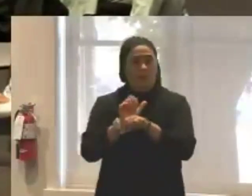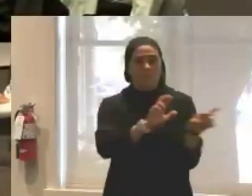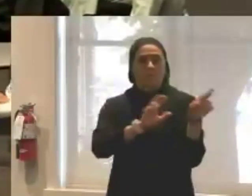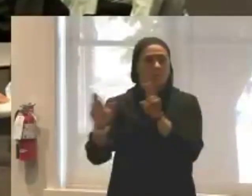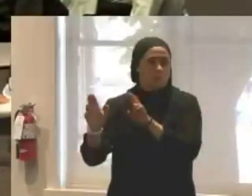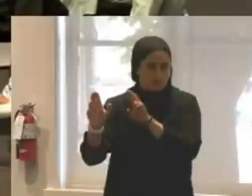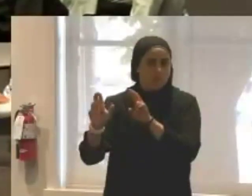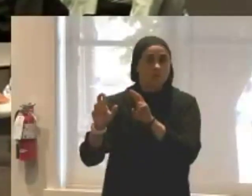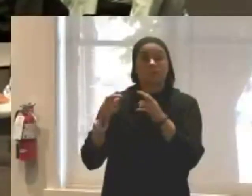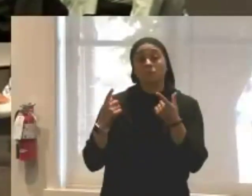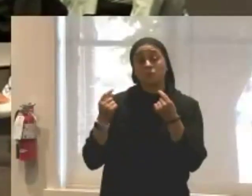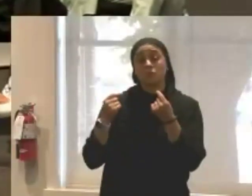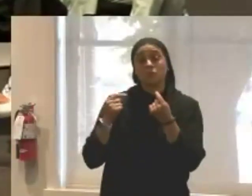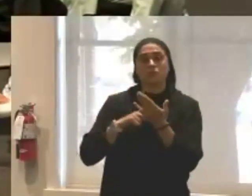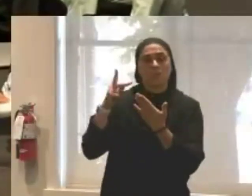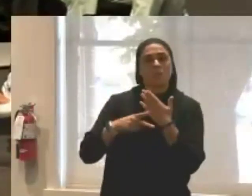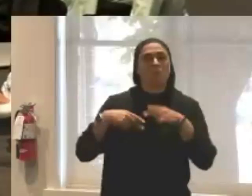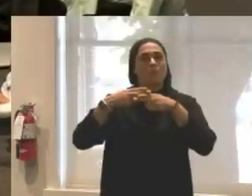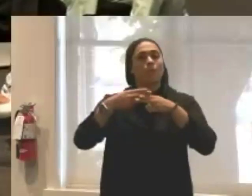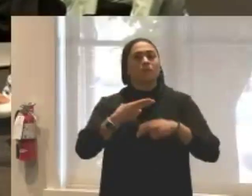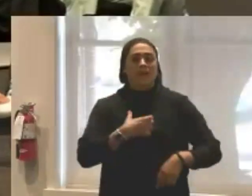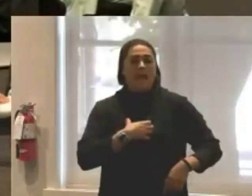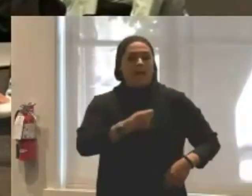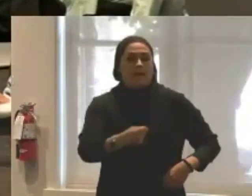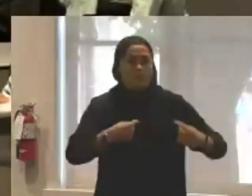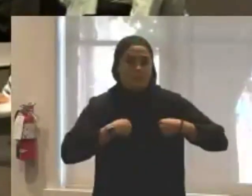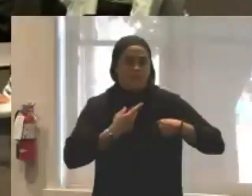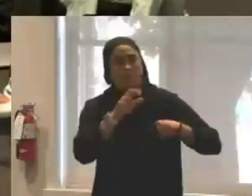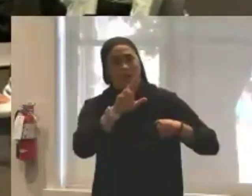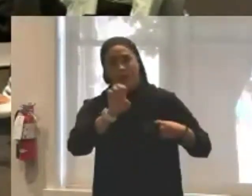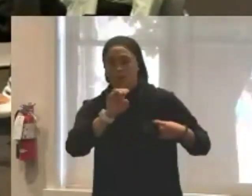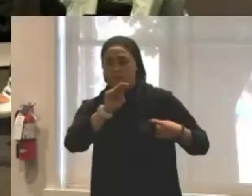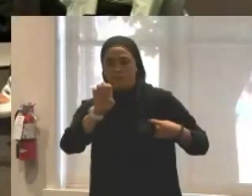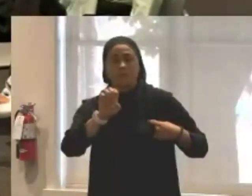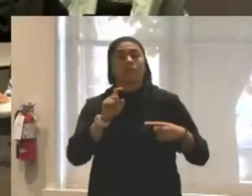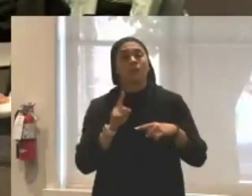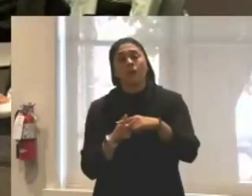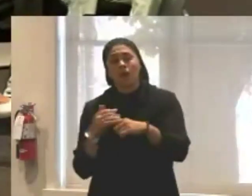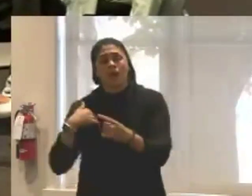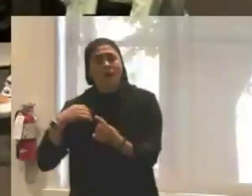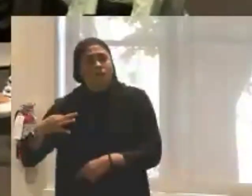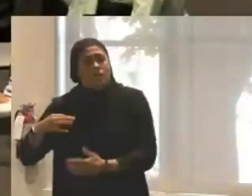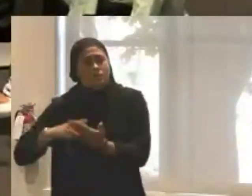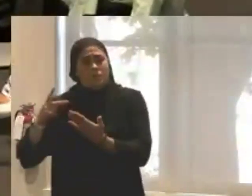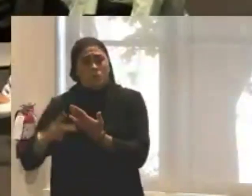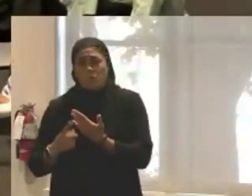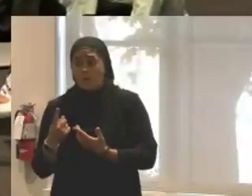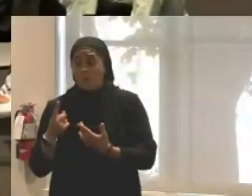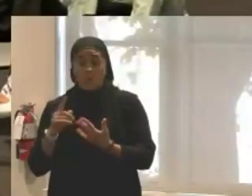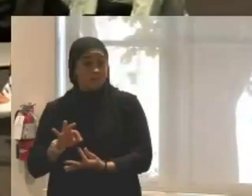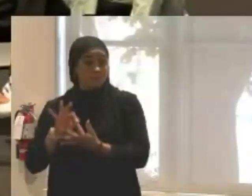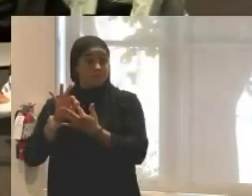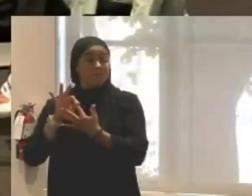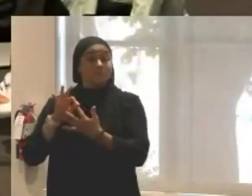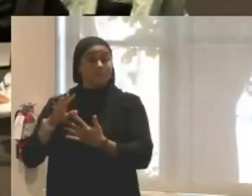we do through a series of programming called Hire Me. We also have volunteer programs. This specific one I'm very happy to share is we